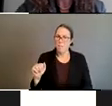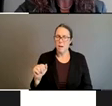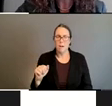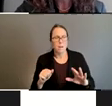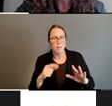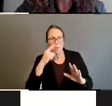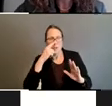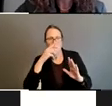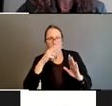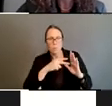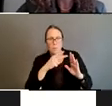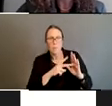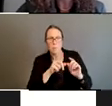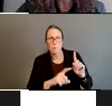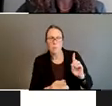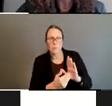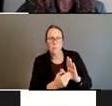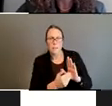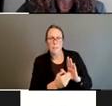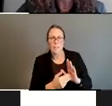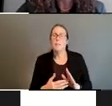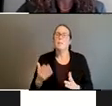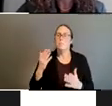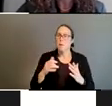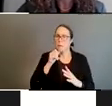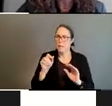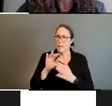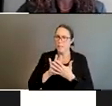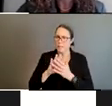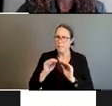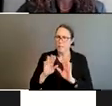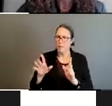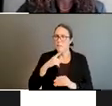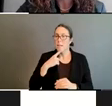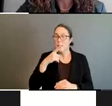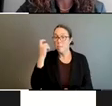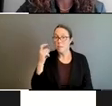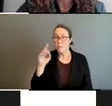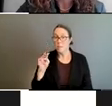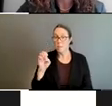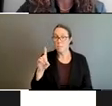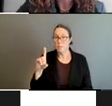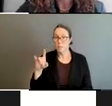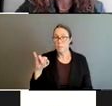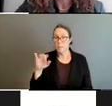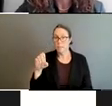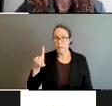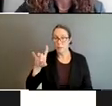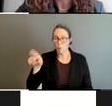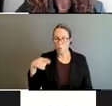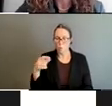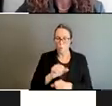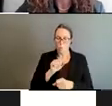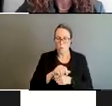Can you read me the question again, Randy? That's what it says. Maybe it's not clear. Because Medicaid only works in Texas, not in